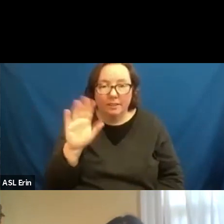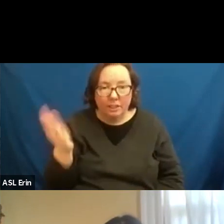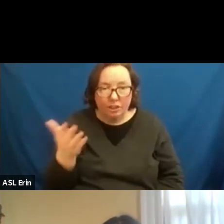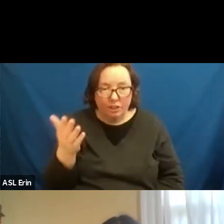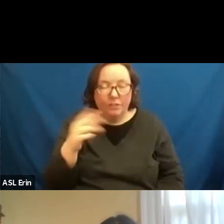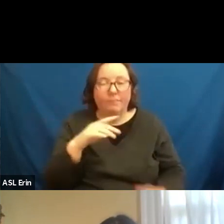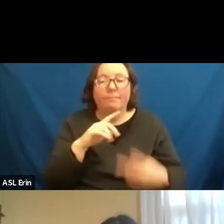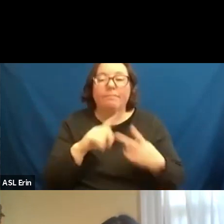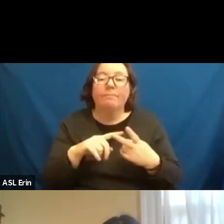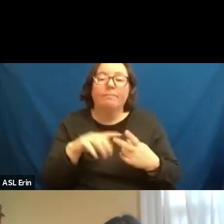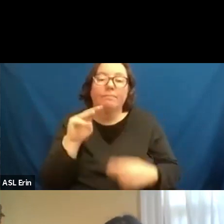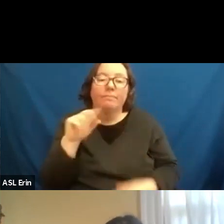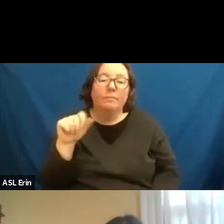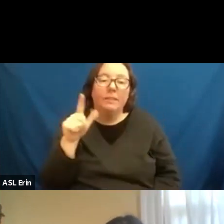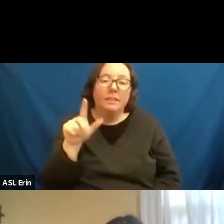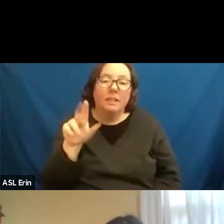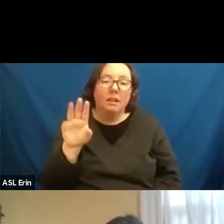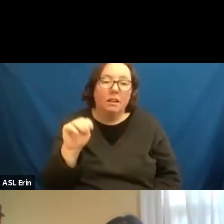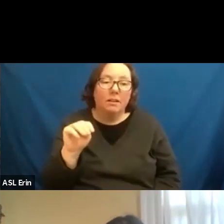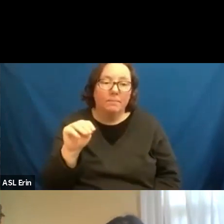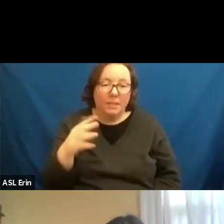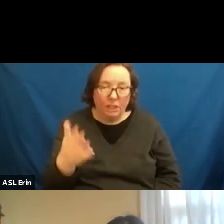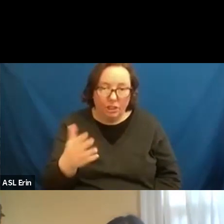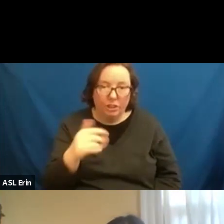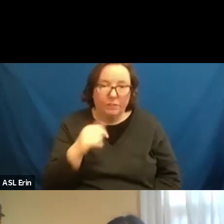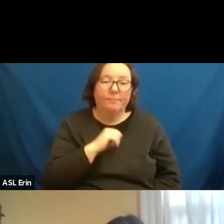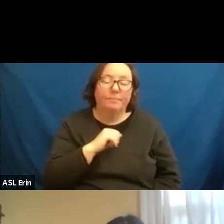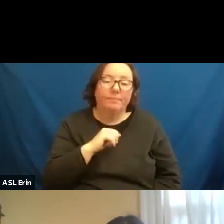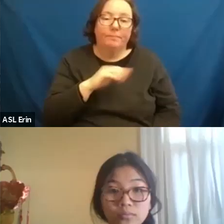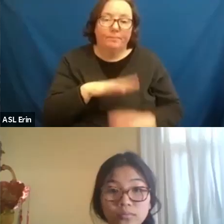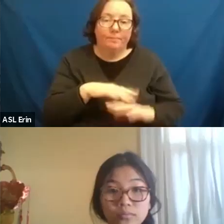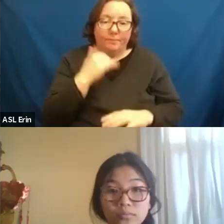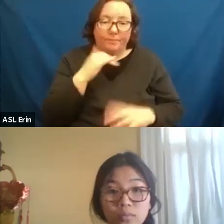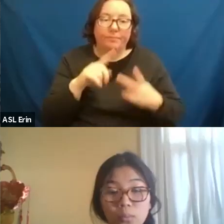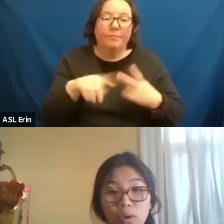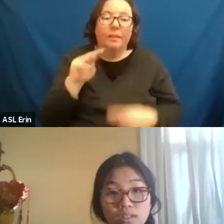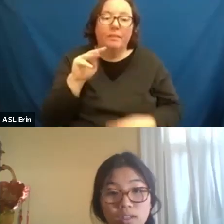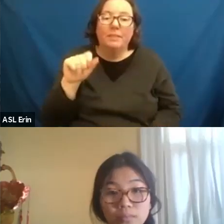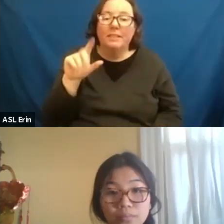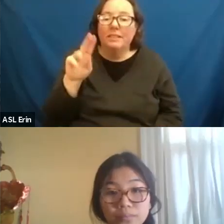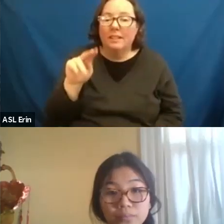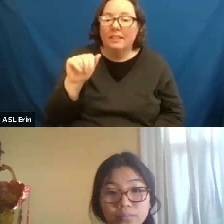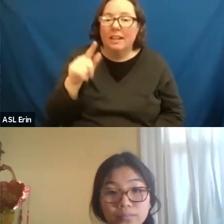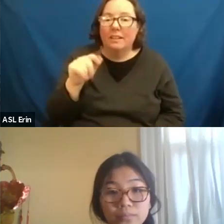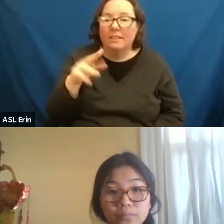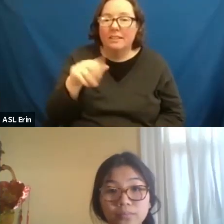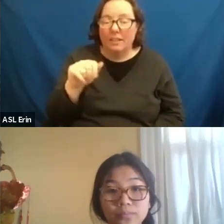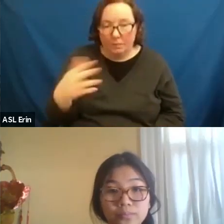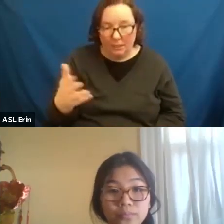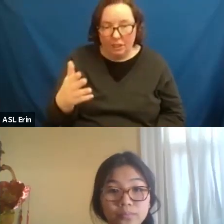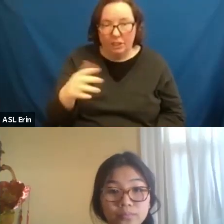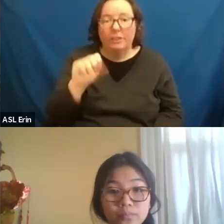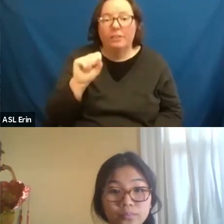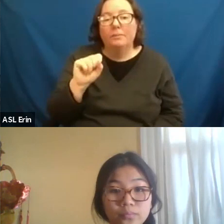Present. Ms. Lum? Present. Ms. Nagasawa? Present. Ms.